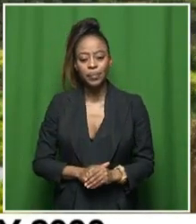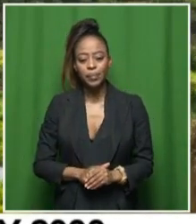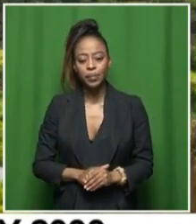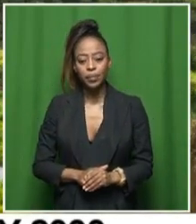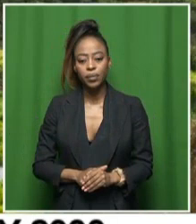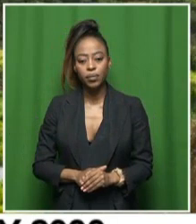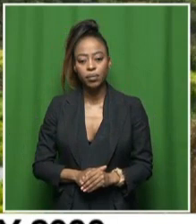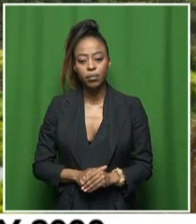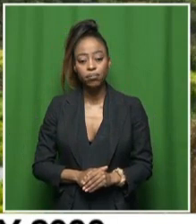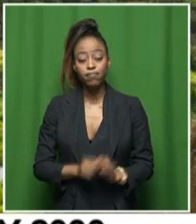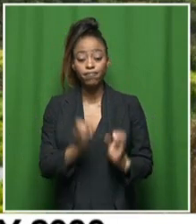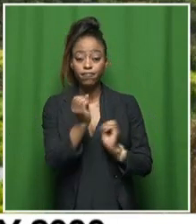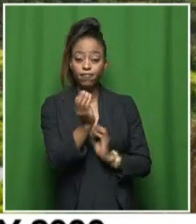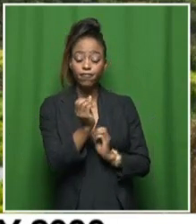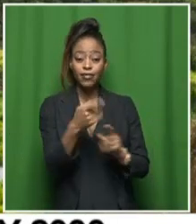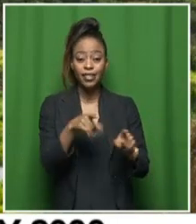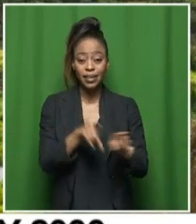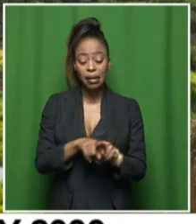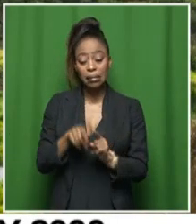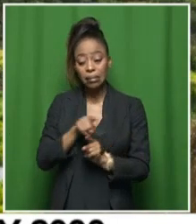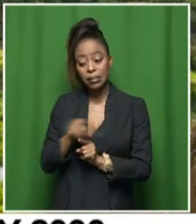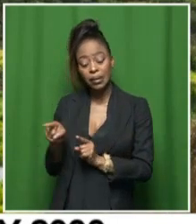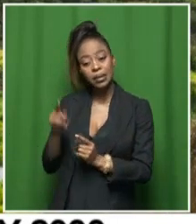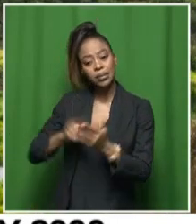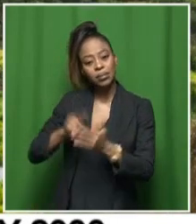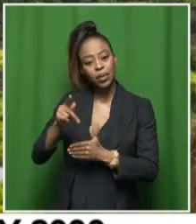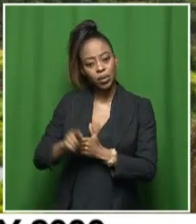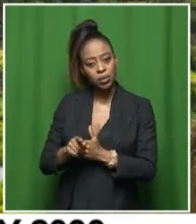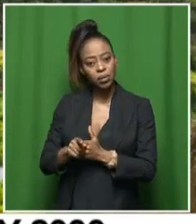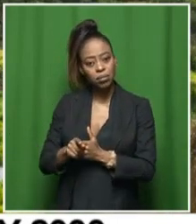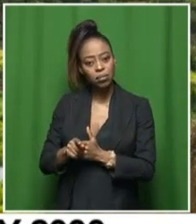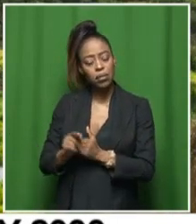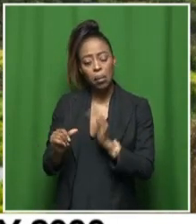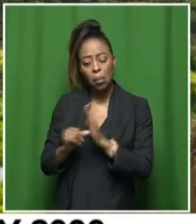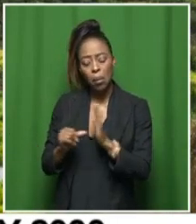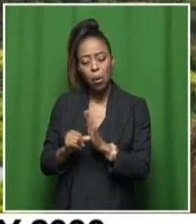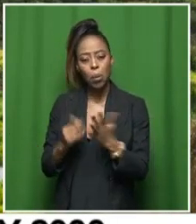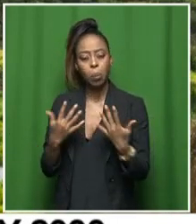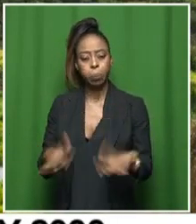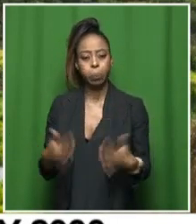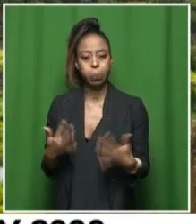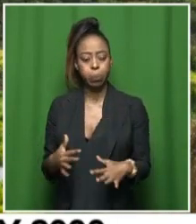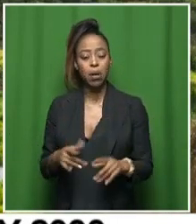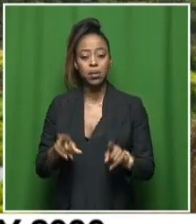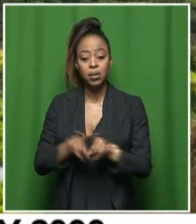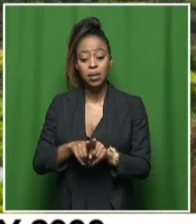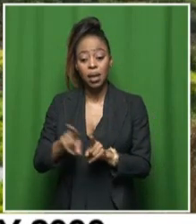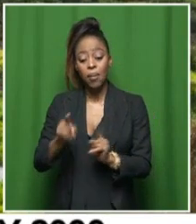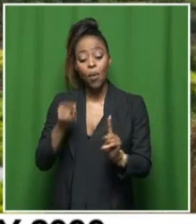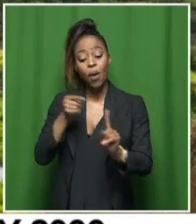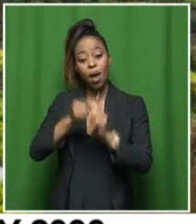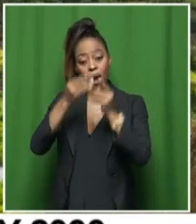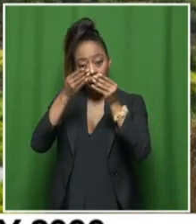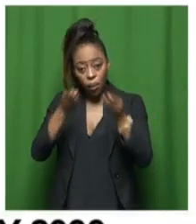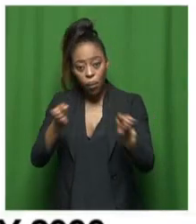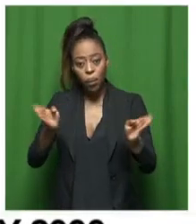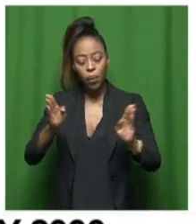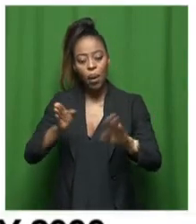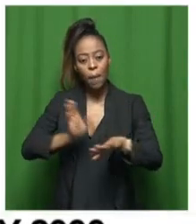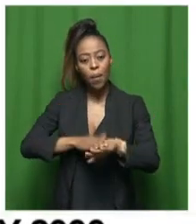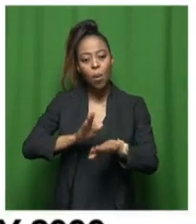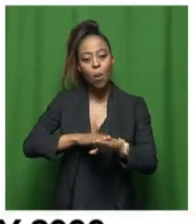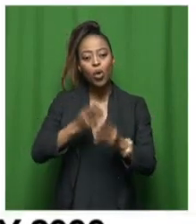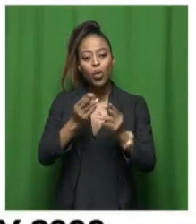Yes, as mentioned, I think these projects are our flagship projects, and it is part of a broader roadmap where we are looking